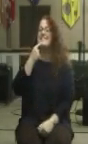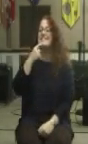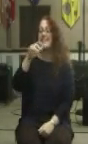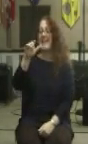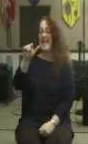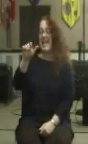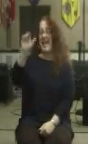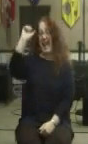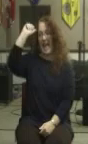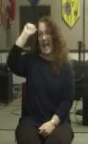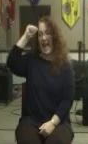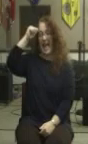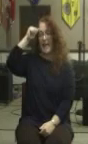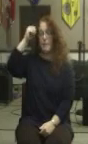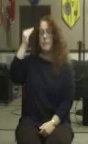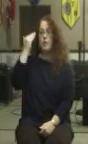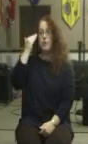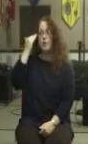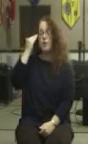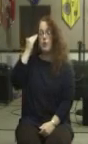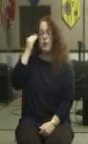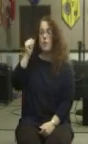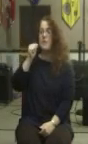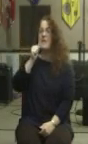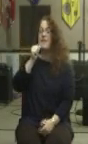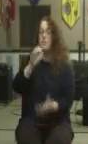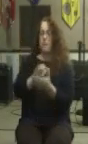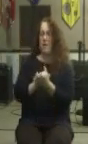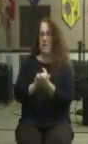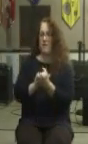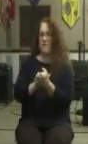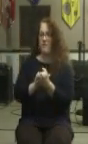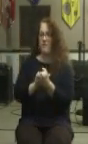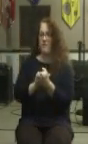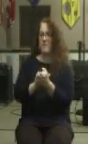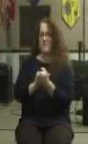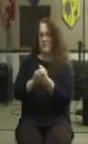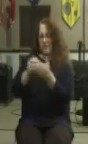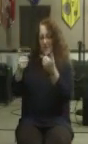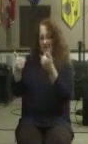wife. It was an intimacy.